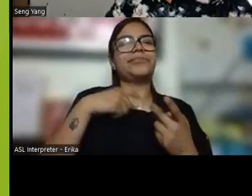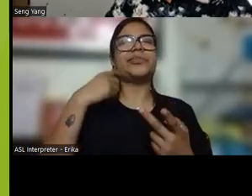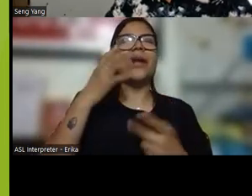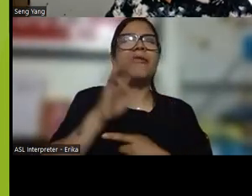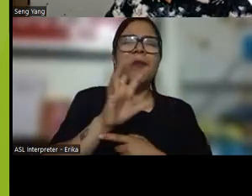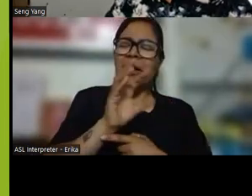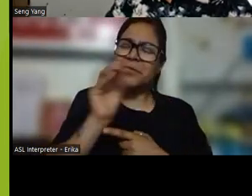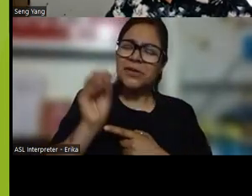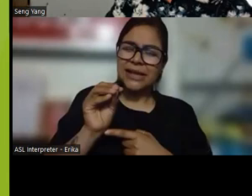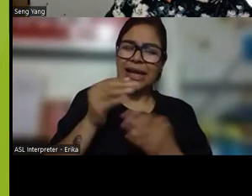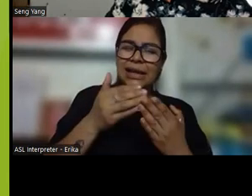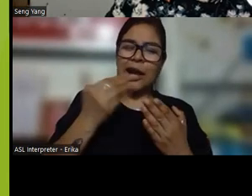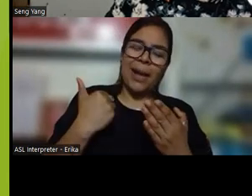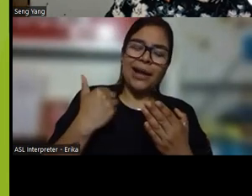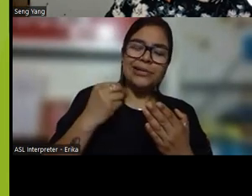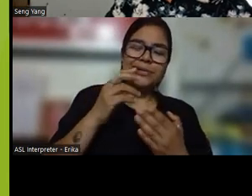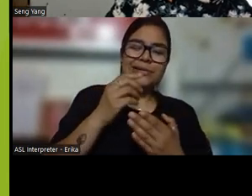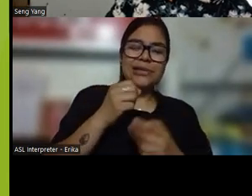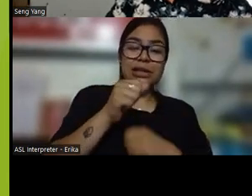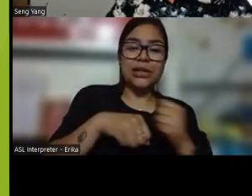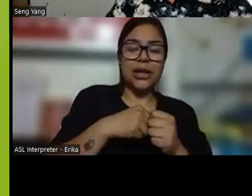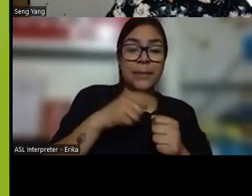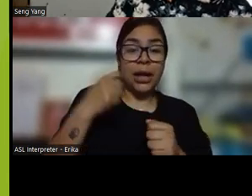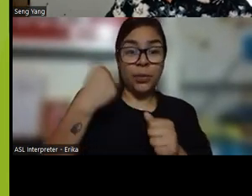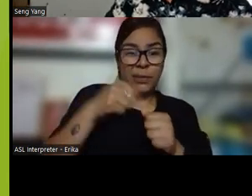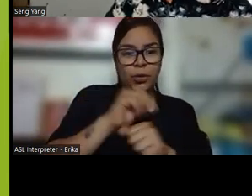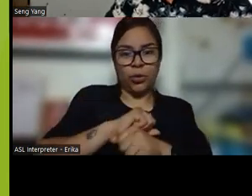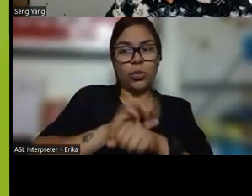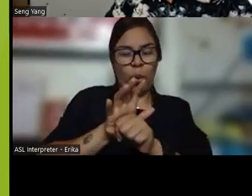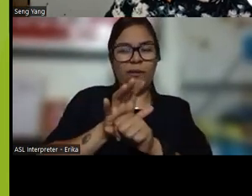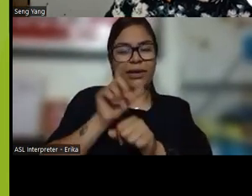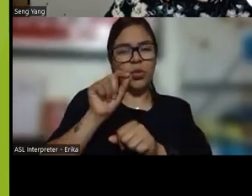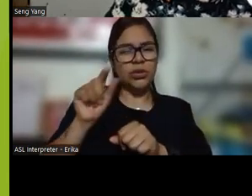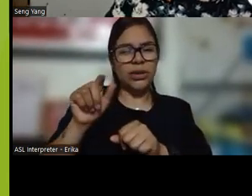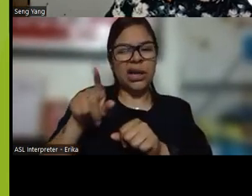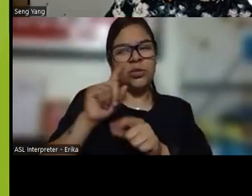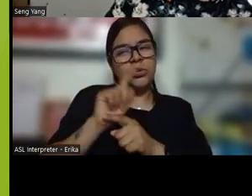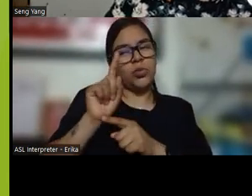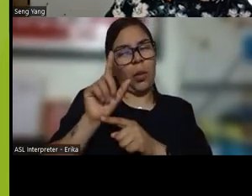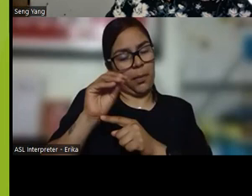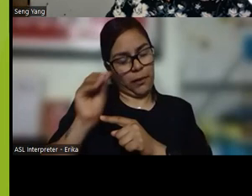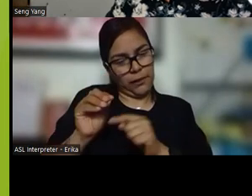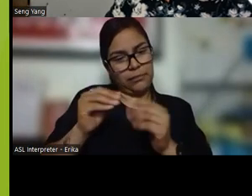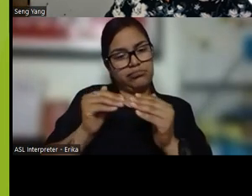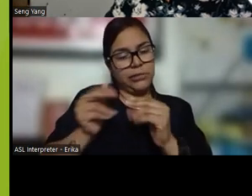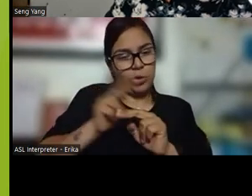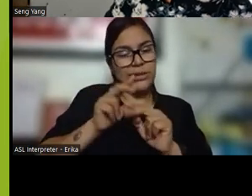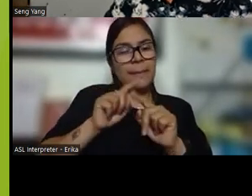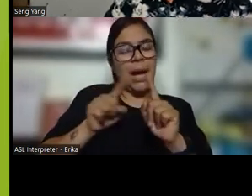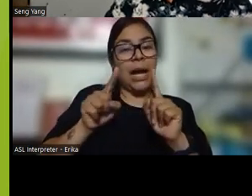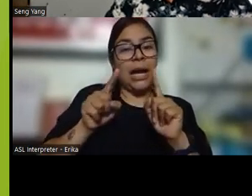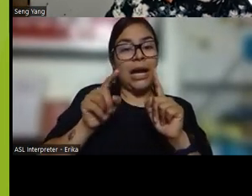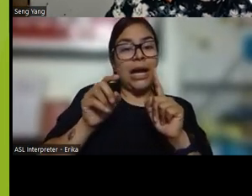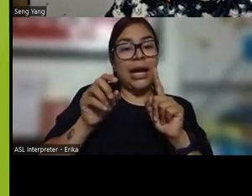5%. And 2020, well, because the COVID-19, we gained 1%. And 2021, we gained